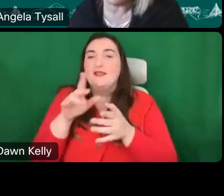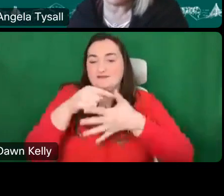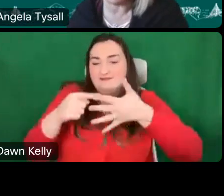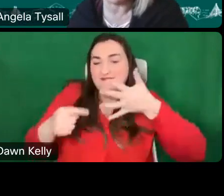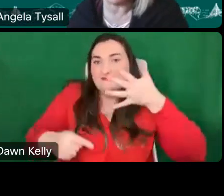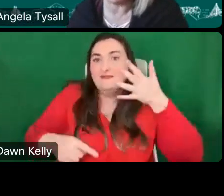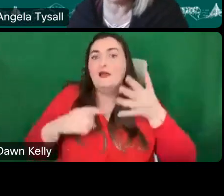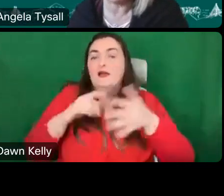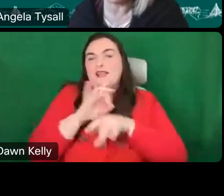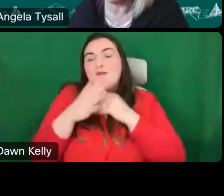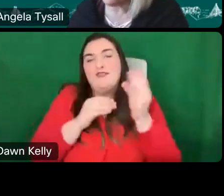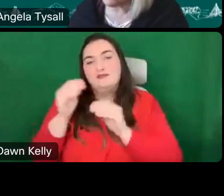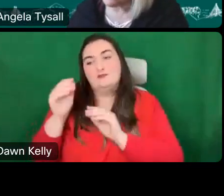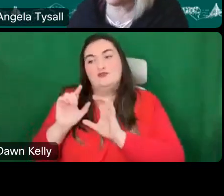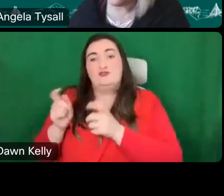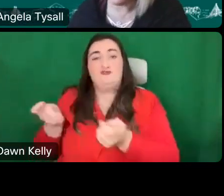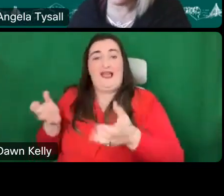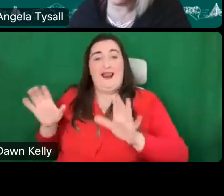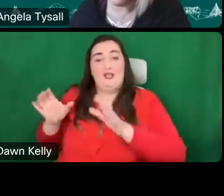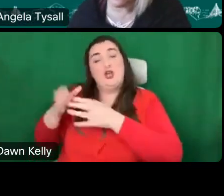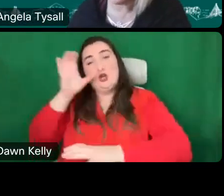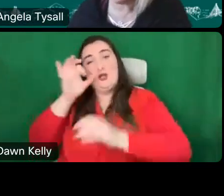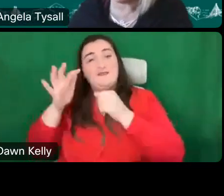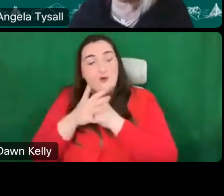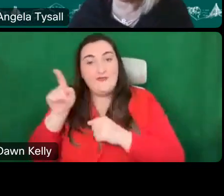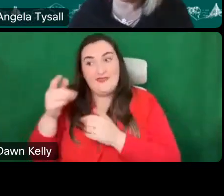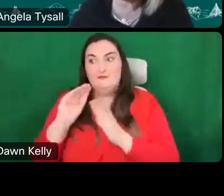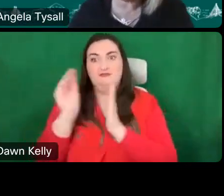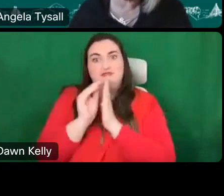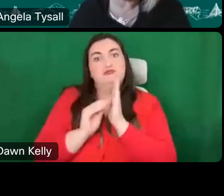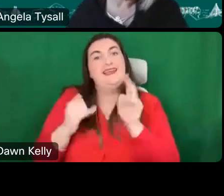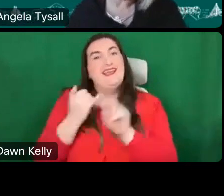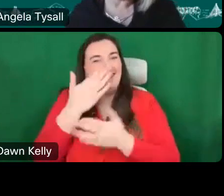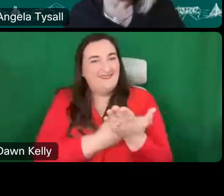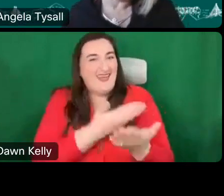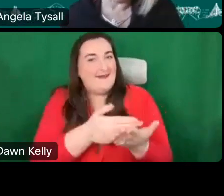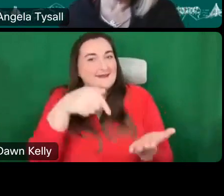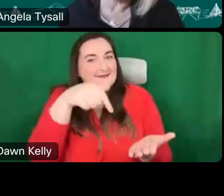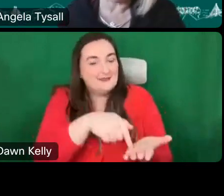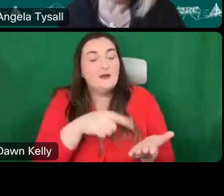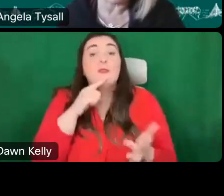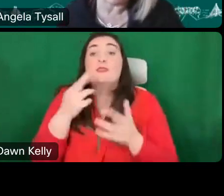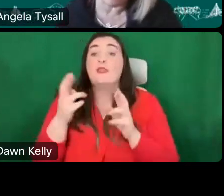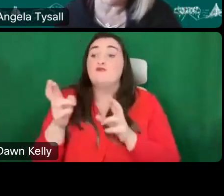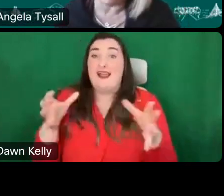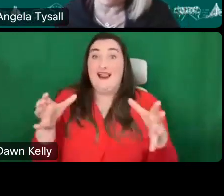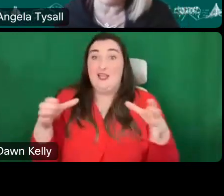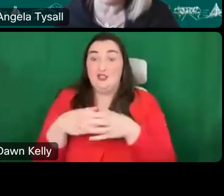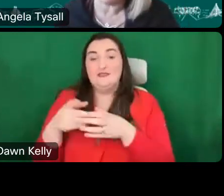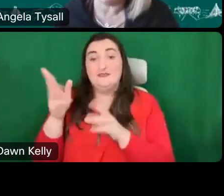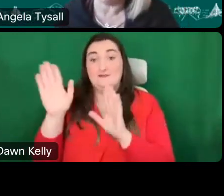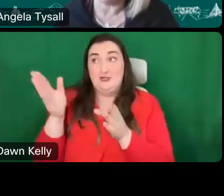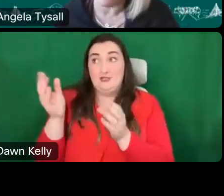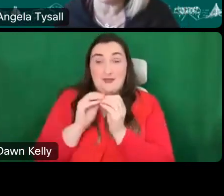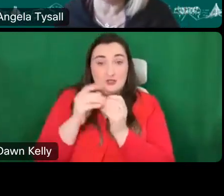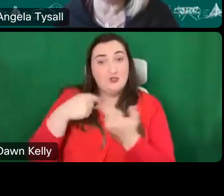the regulator will be looking for, and they're set out in the Act. But in addition, the regulators have come back to us now, and they are going to